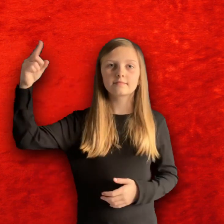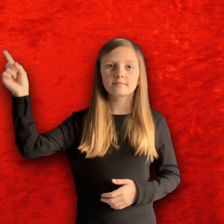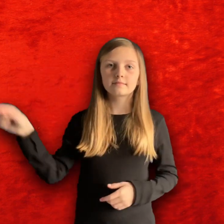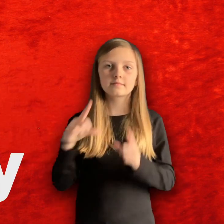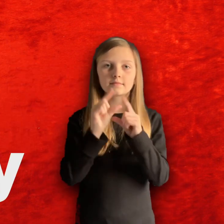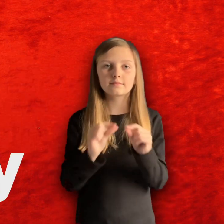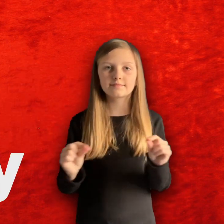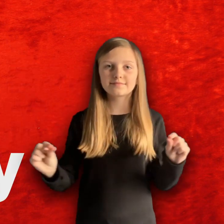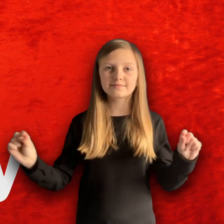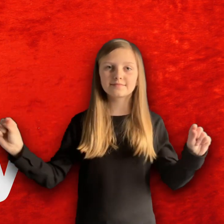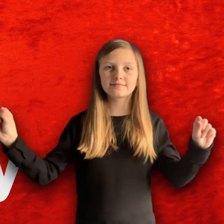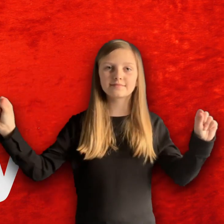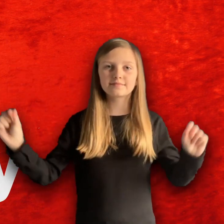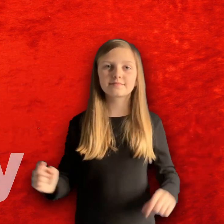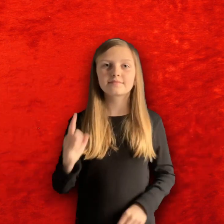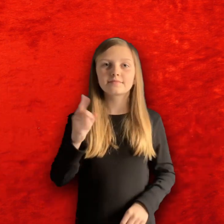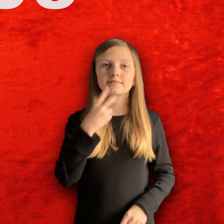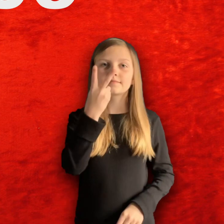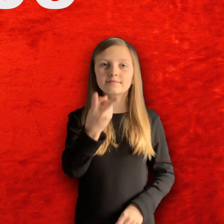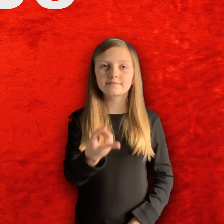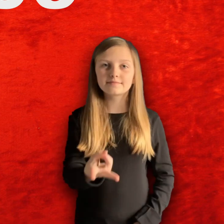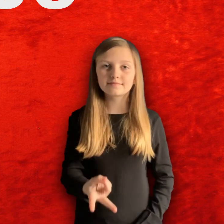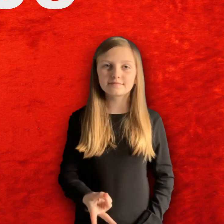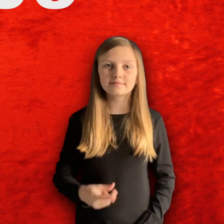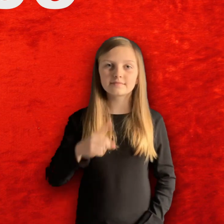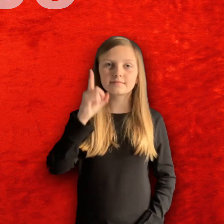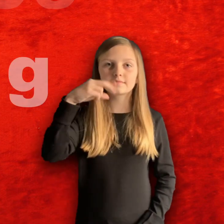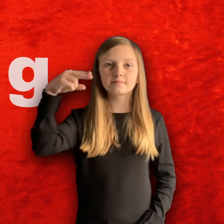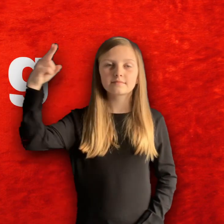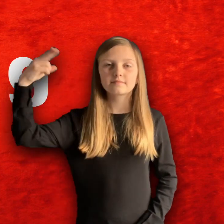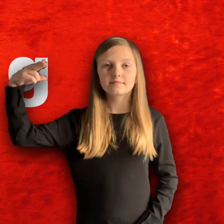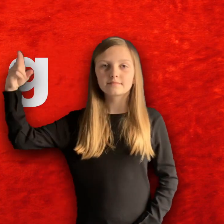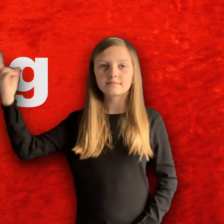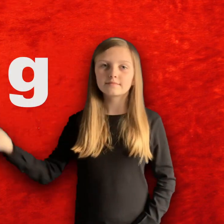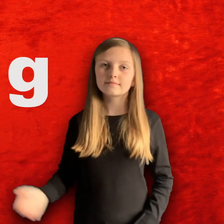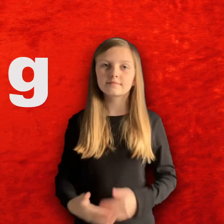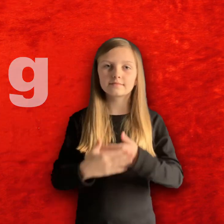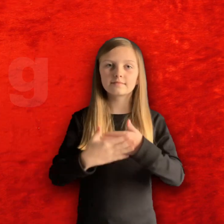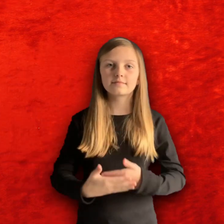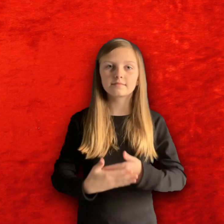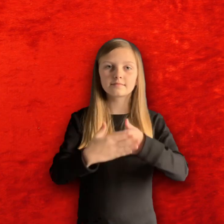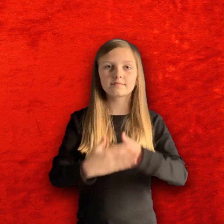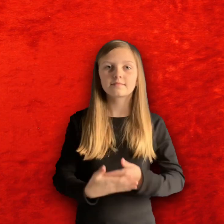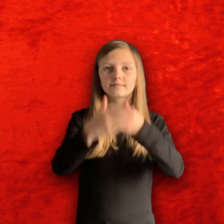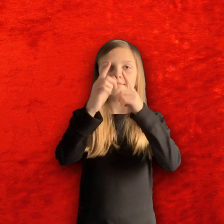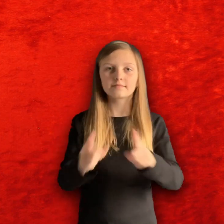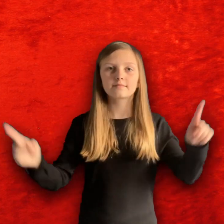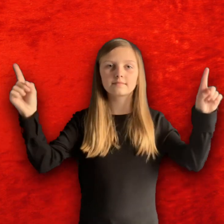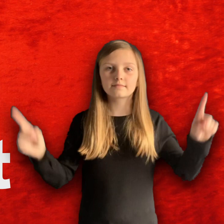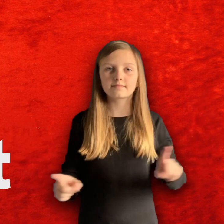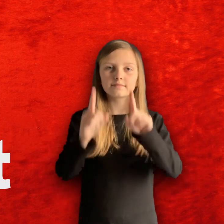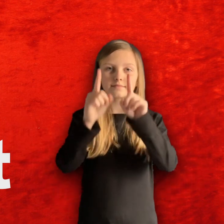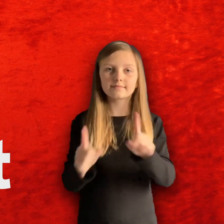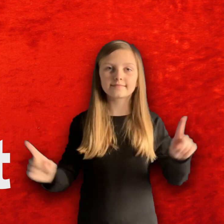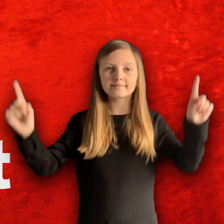we in harmony One voice, one song, together we all